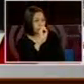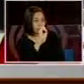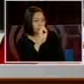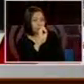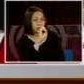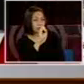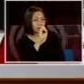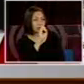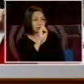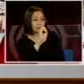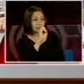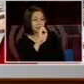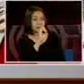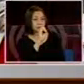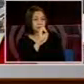ay